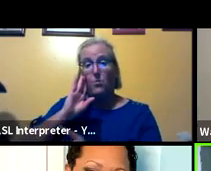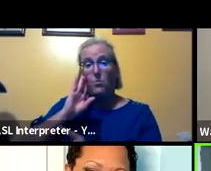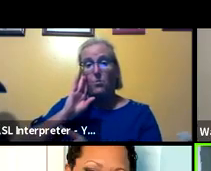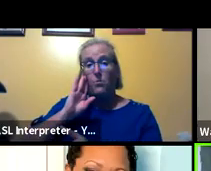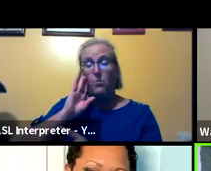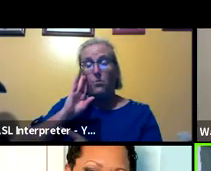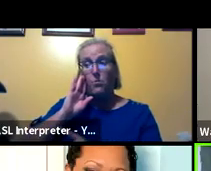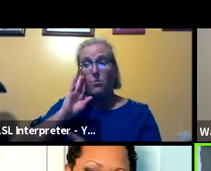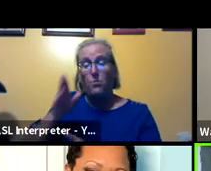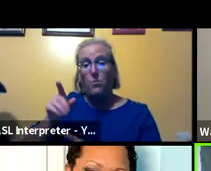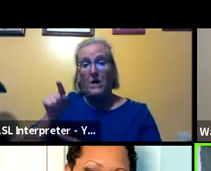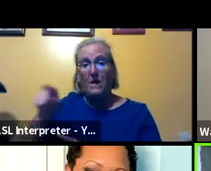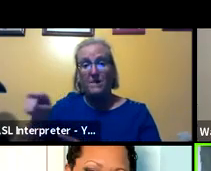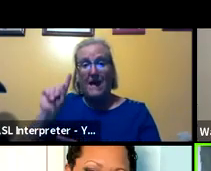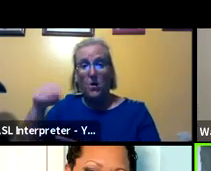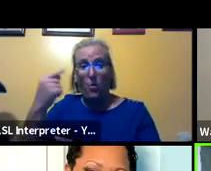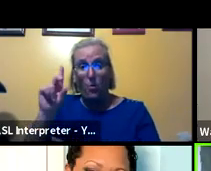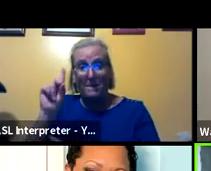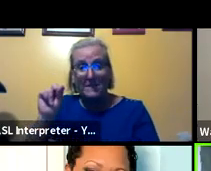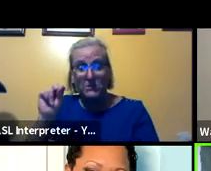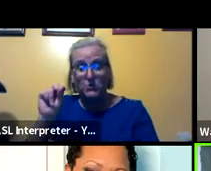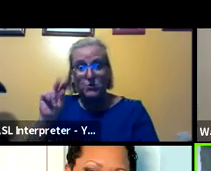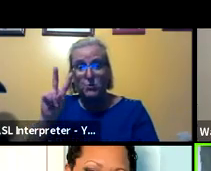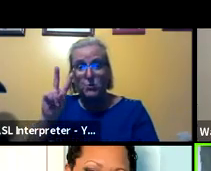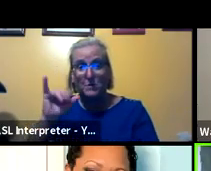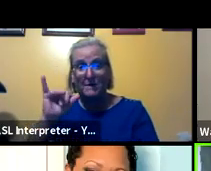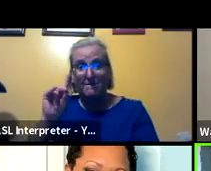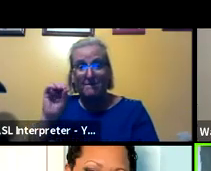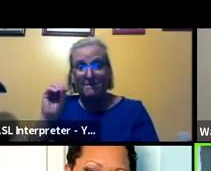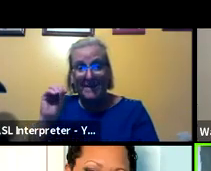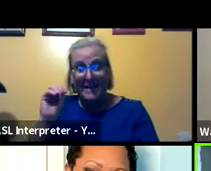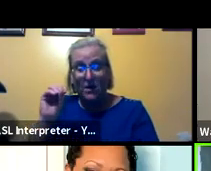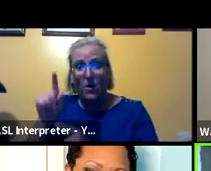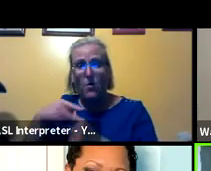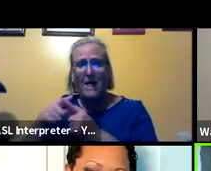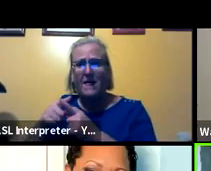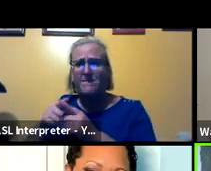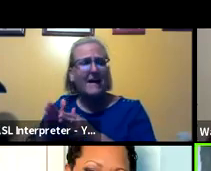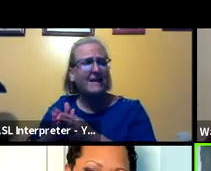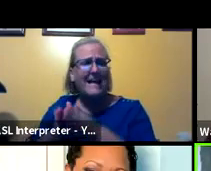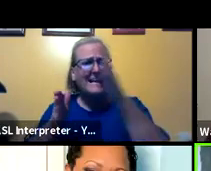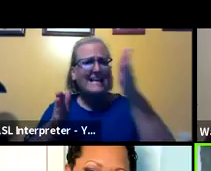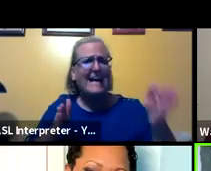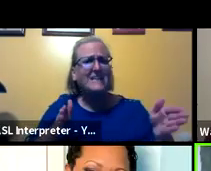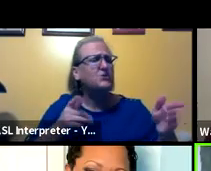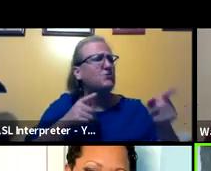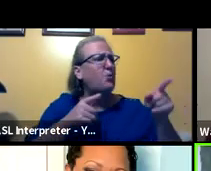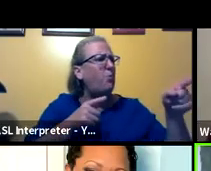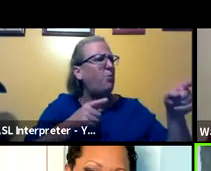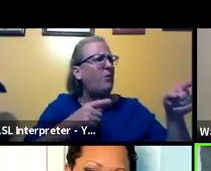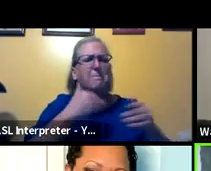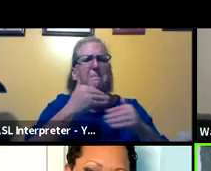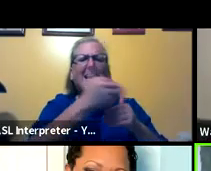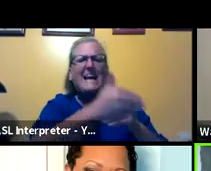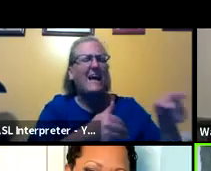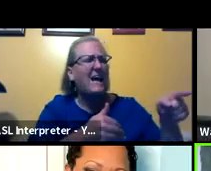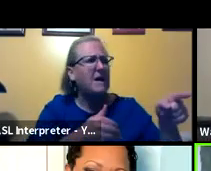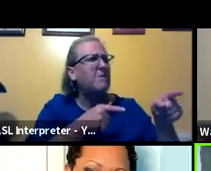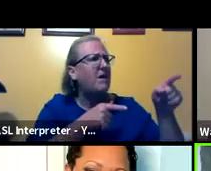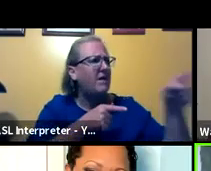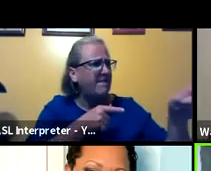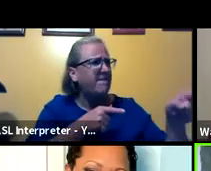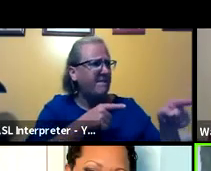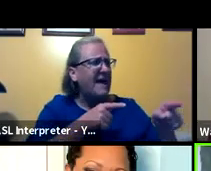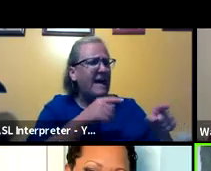elect to only do video, and then my neighbor's child who's also in the second grade, their